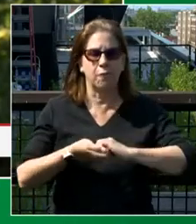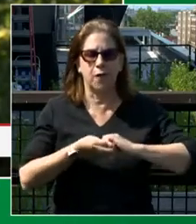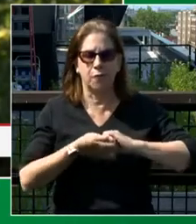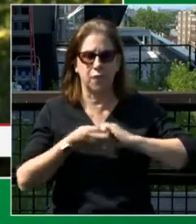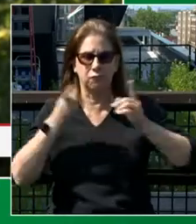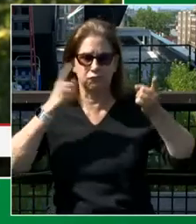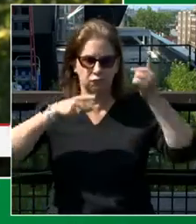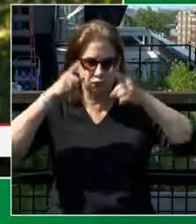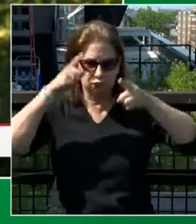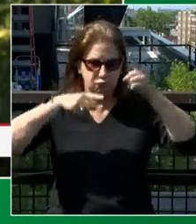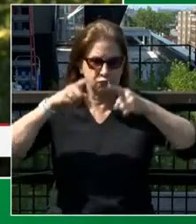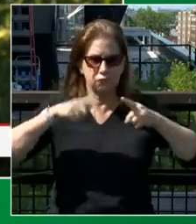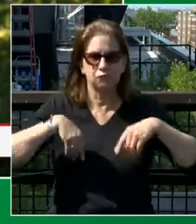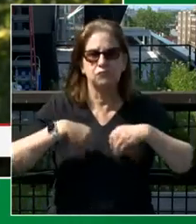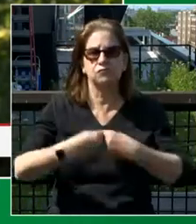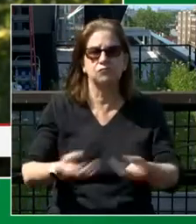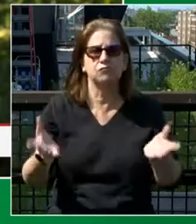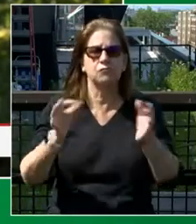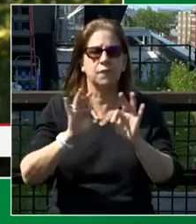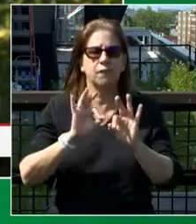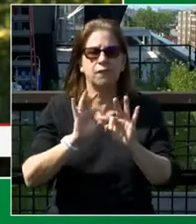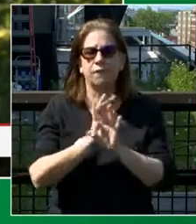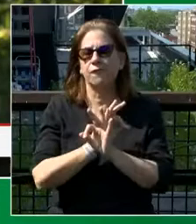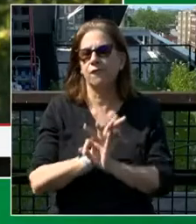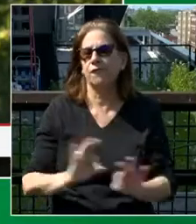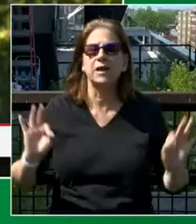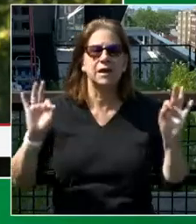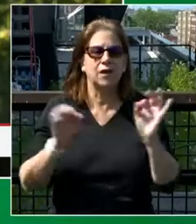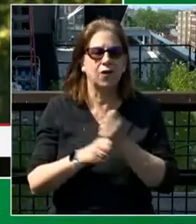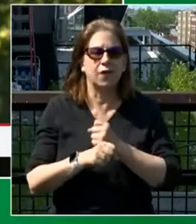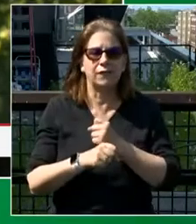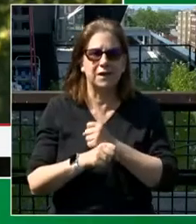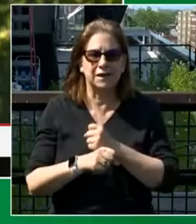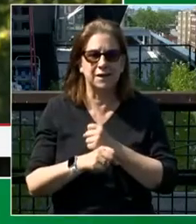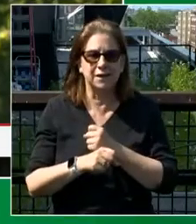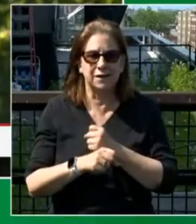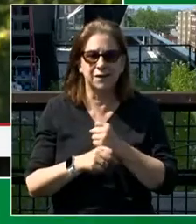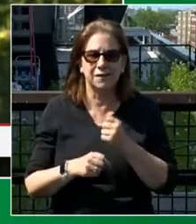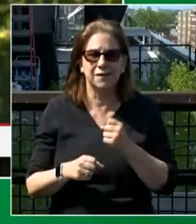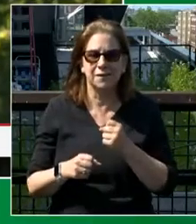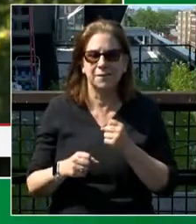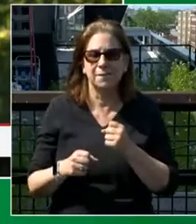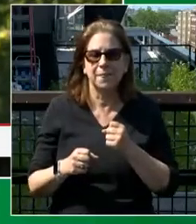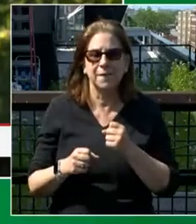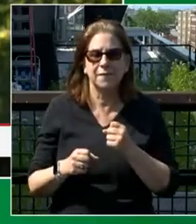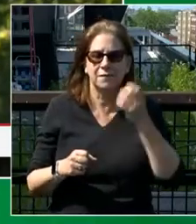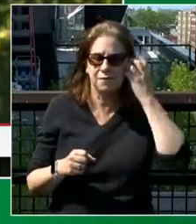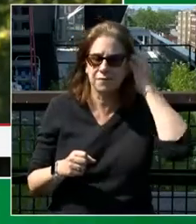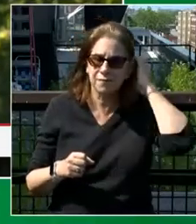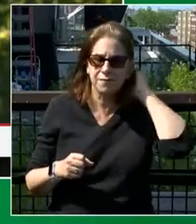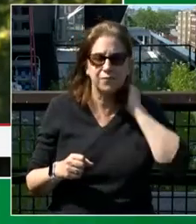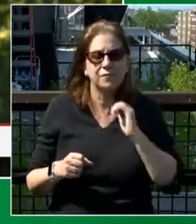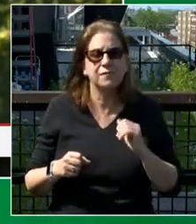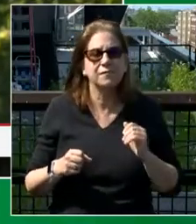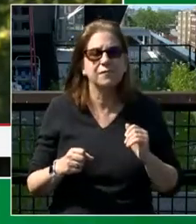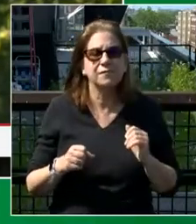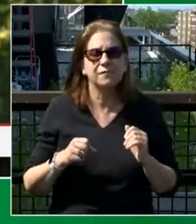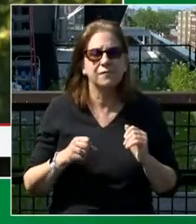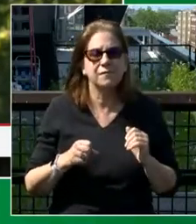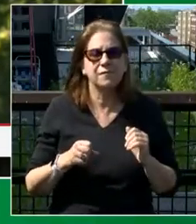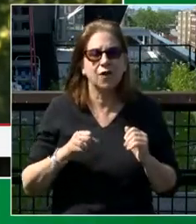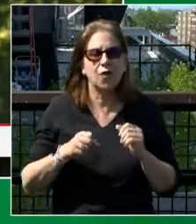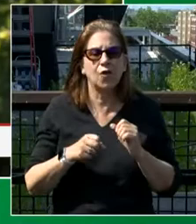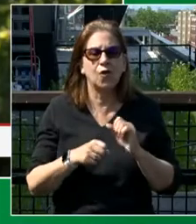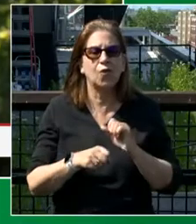the office or participating in a WeWorks location or a Work2 location, these are places where you can get a free cup of